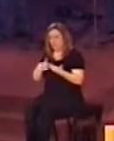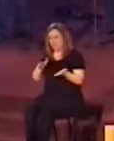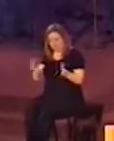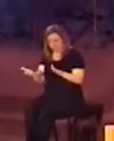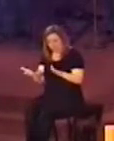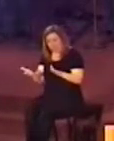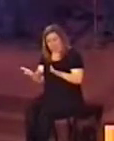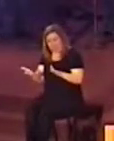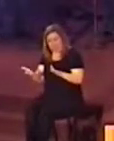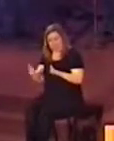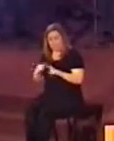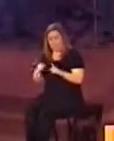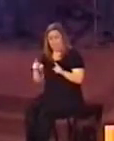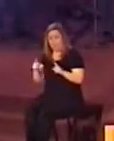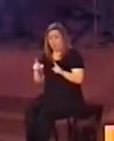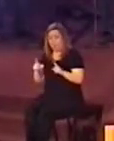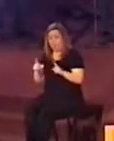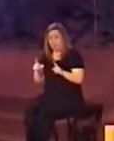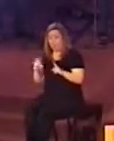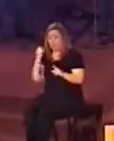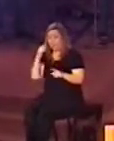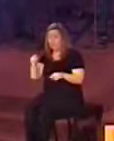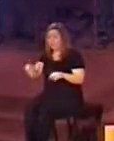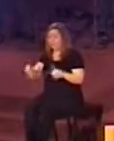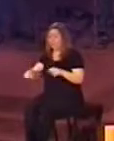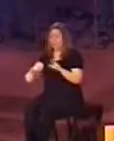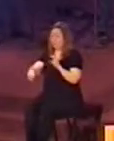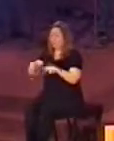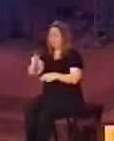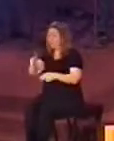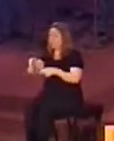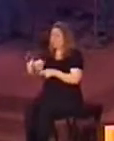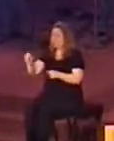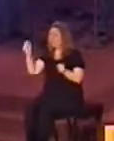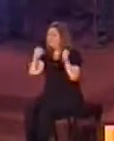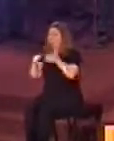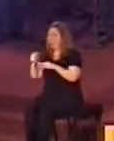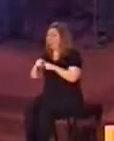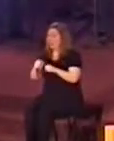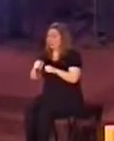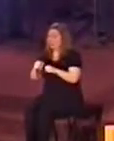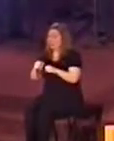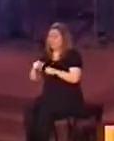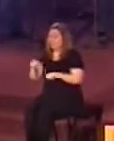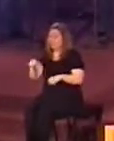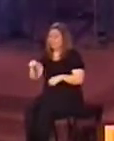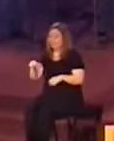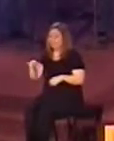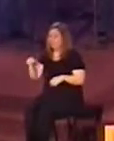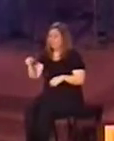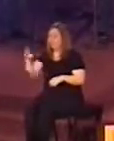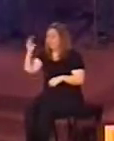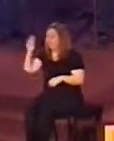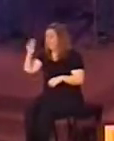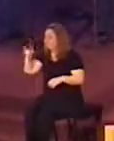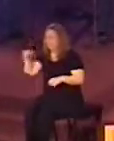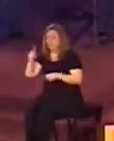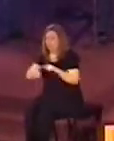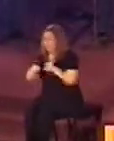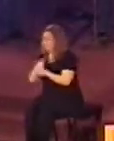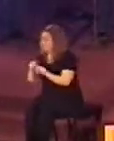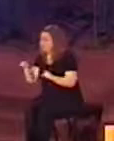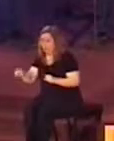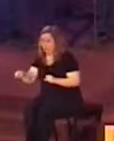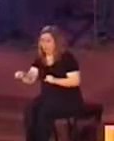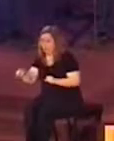died. But more so, if she was kicking and fighting him along the way, there's no possible way he could have ever have saved her. And I want